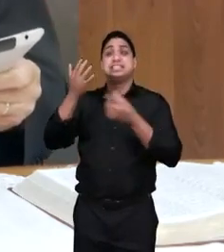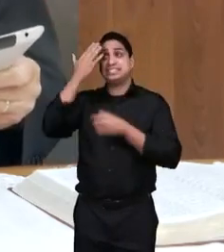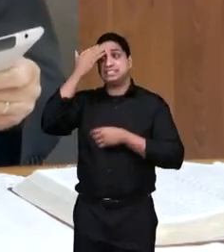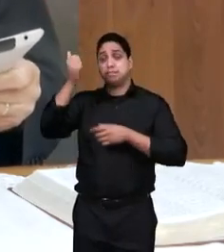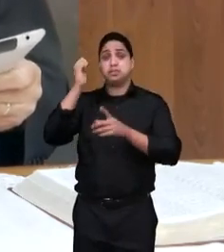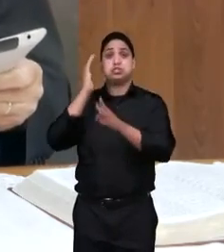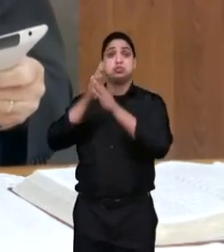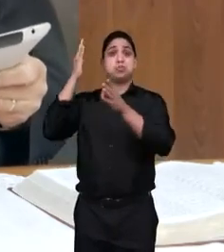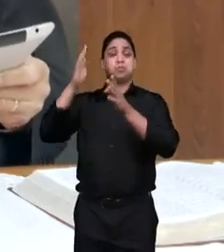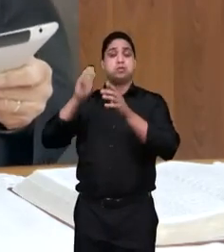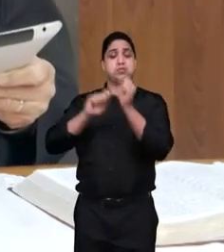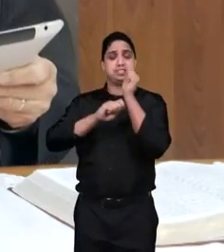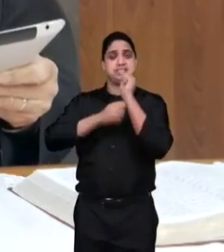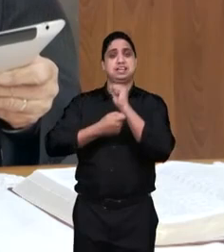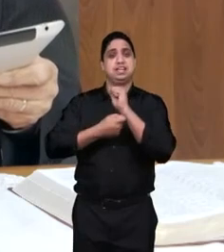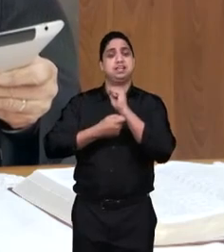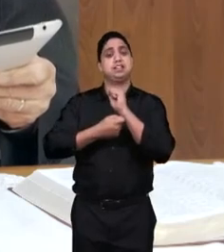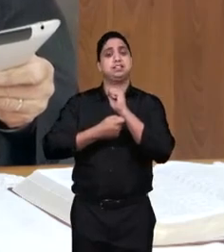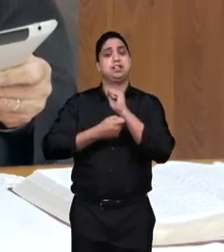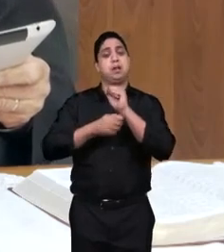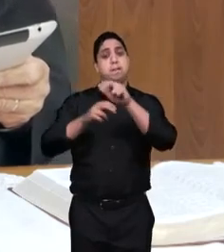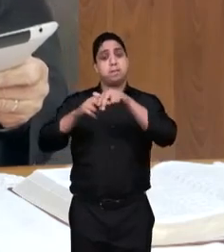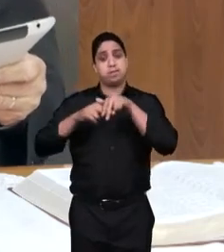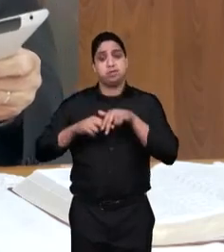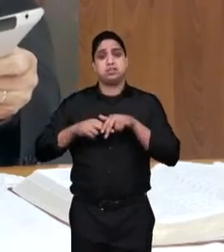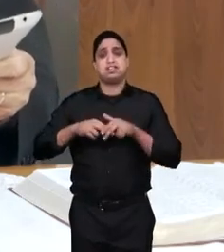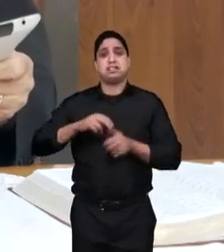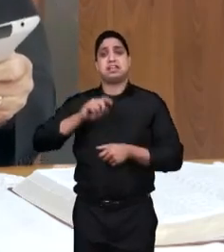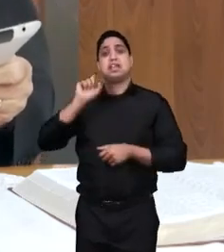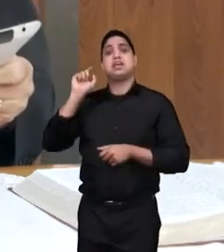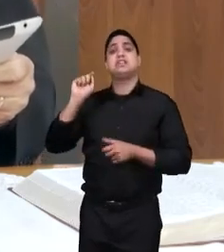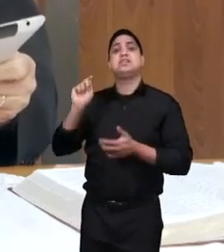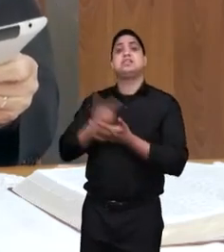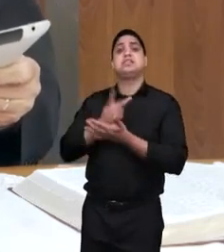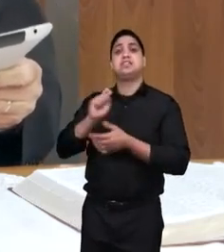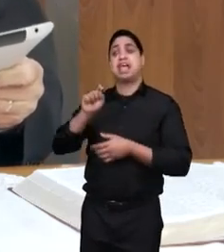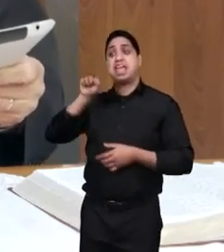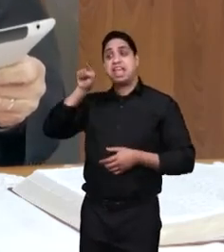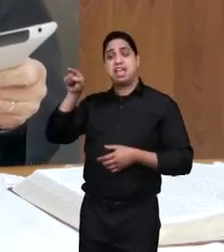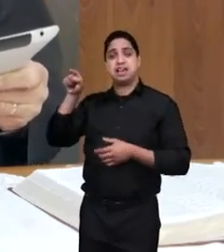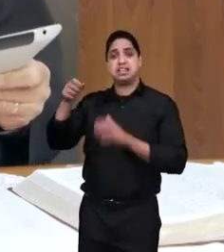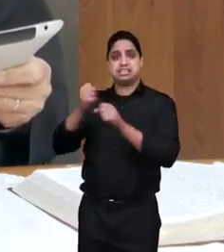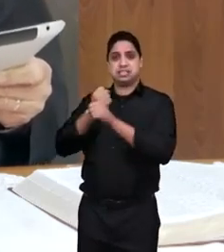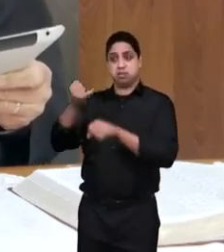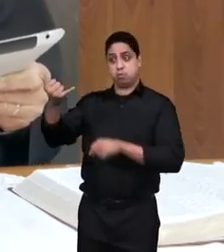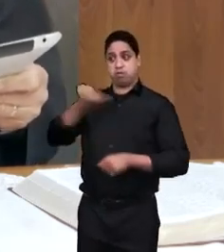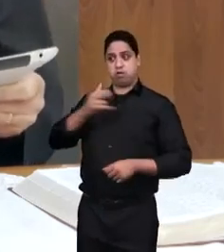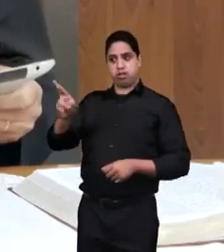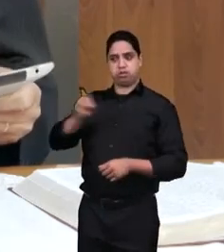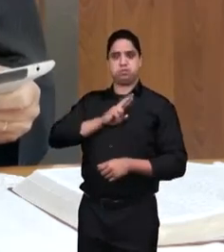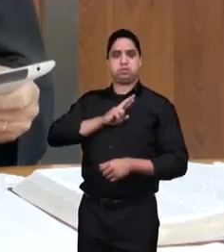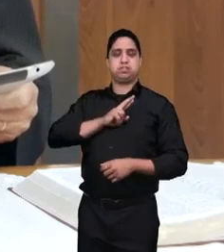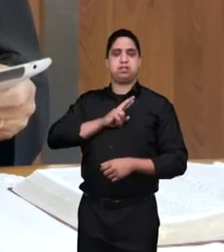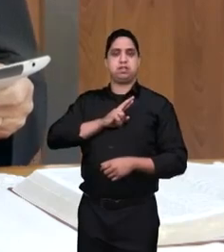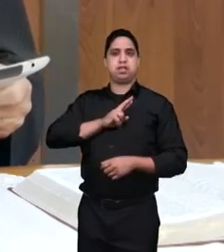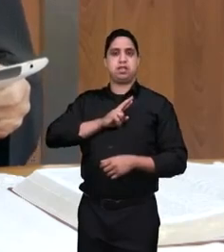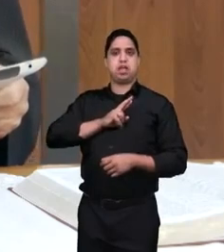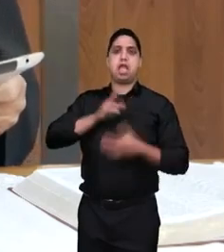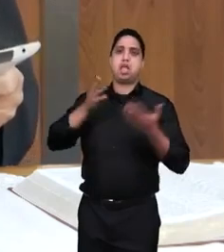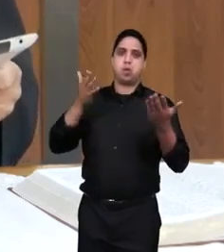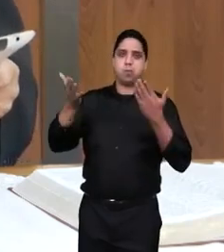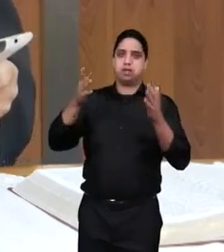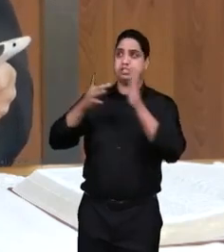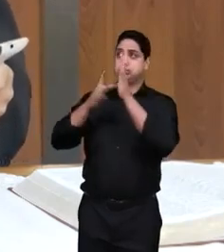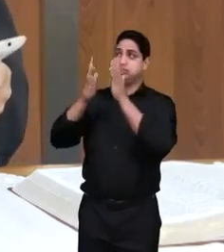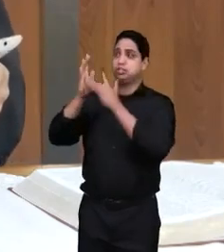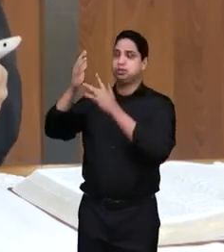the enigma. And because of this attitude, he revealed himself and he revealed the mystery to the